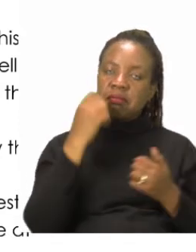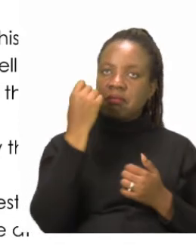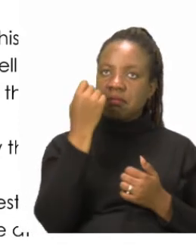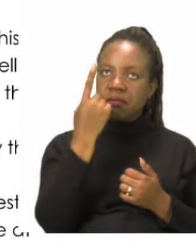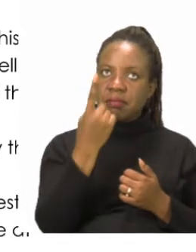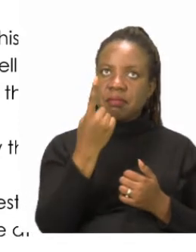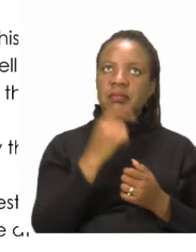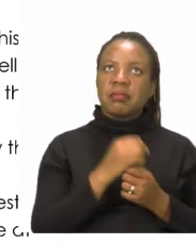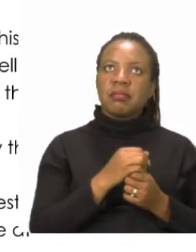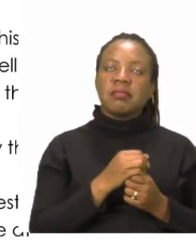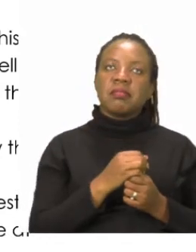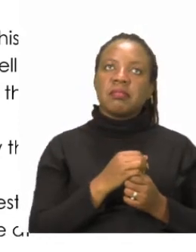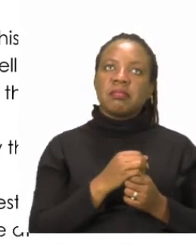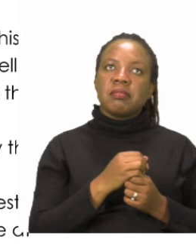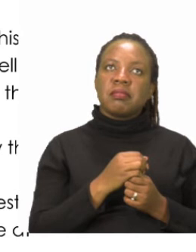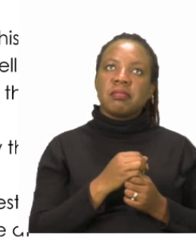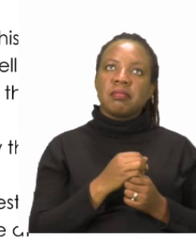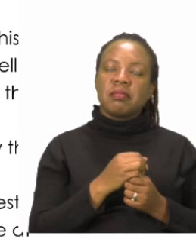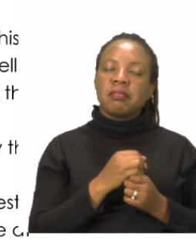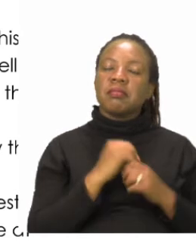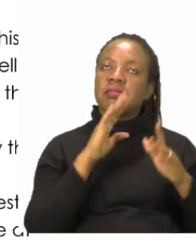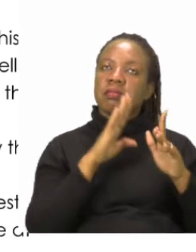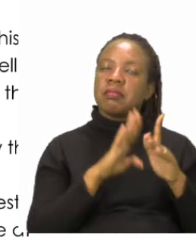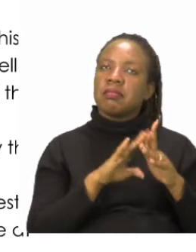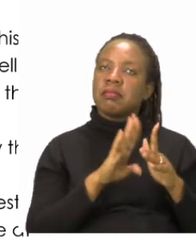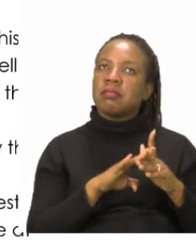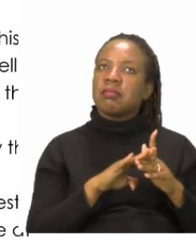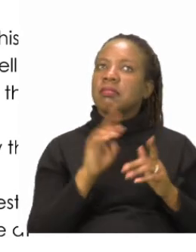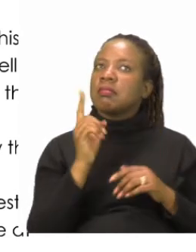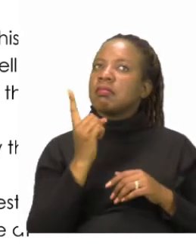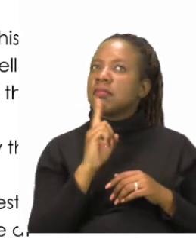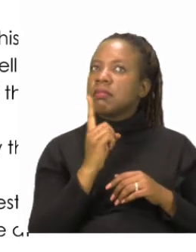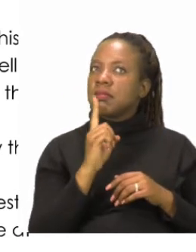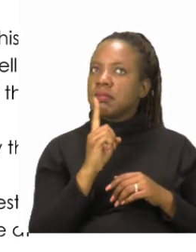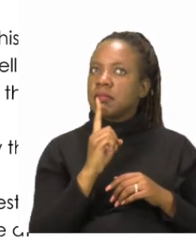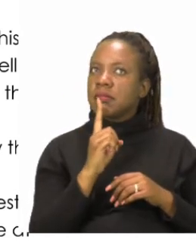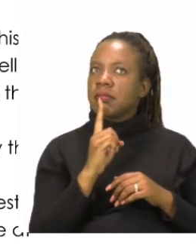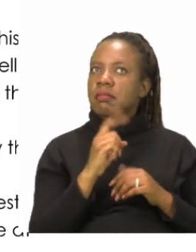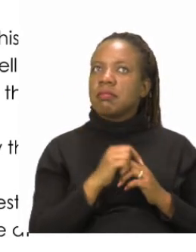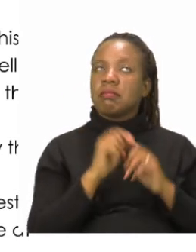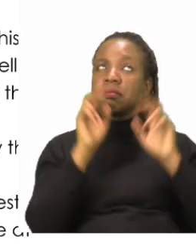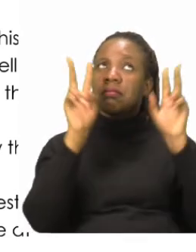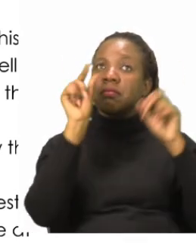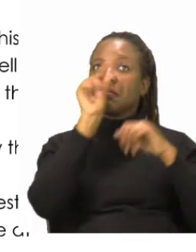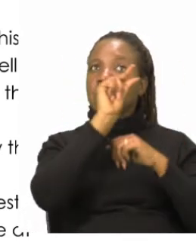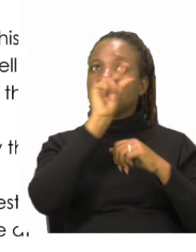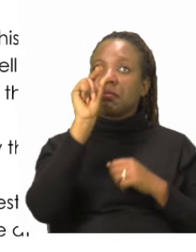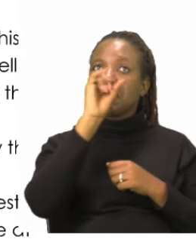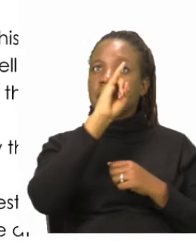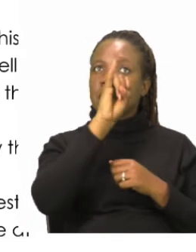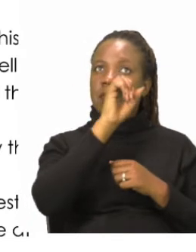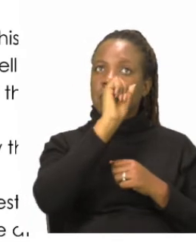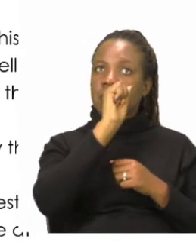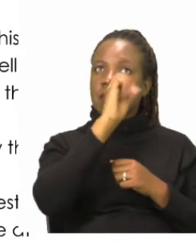reading comprehension, it's all about, that's right, the heading there says Jack and